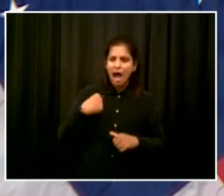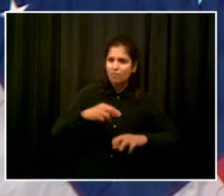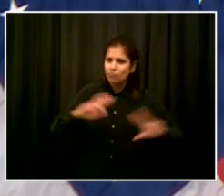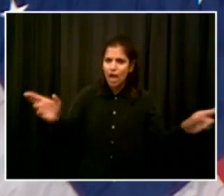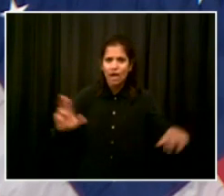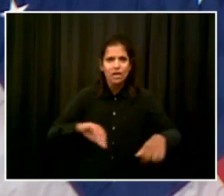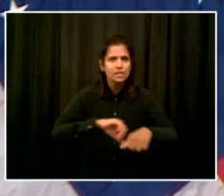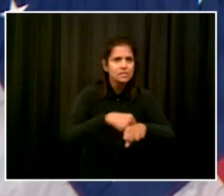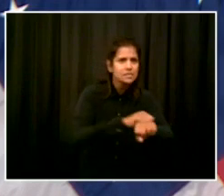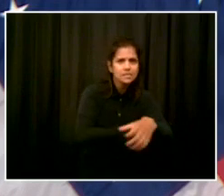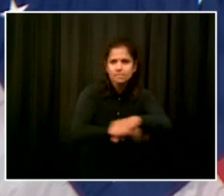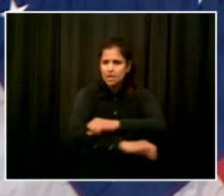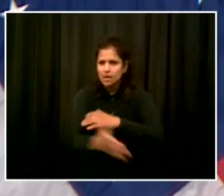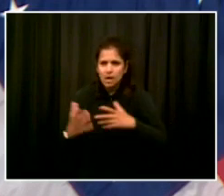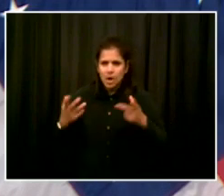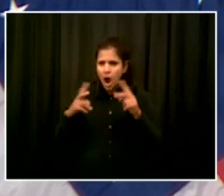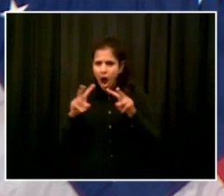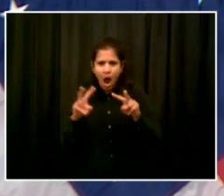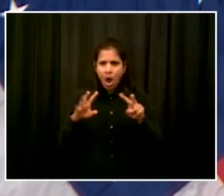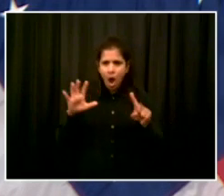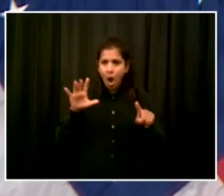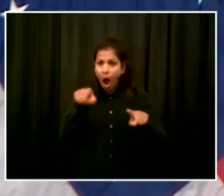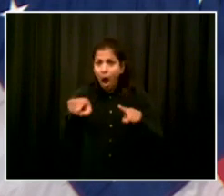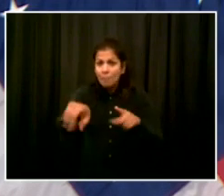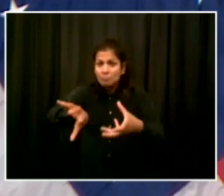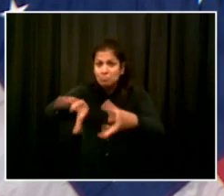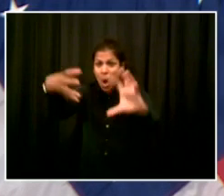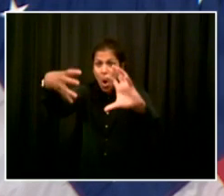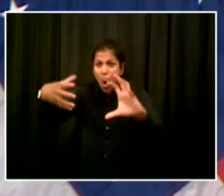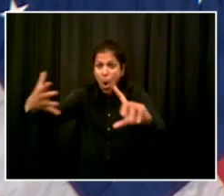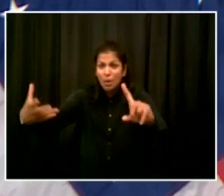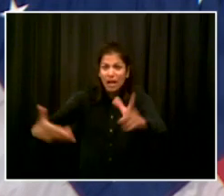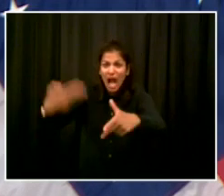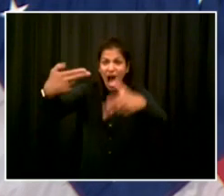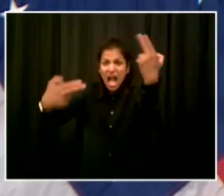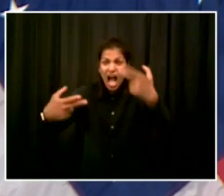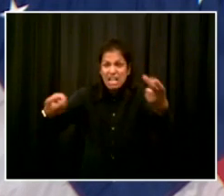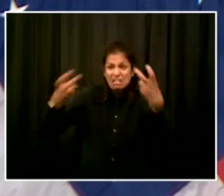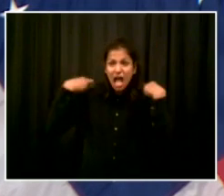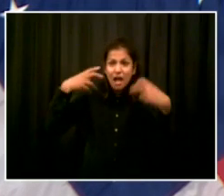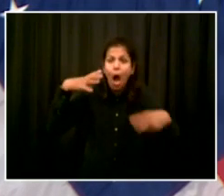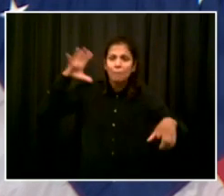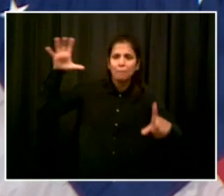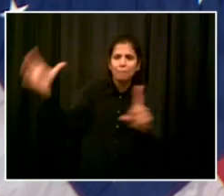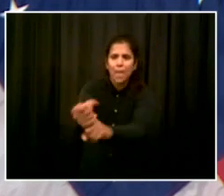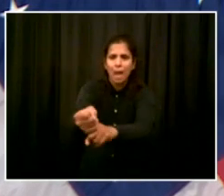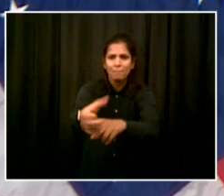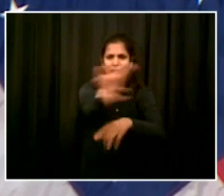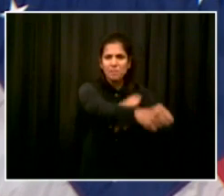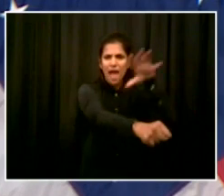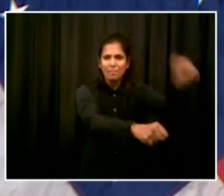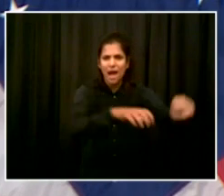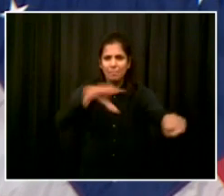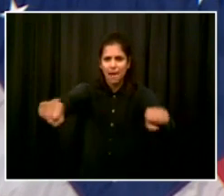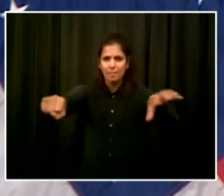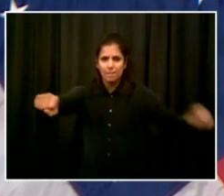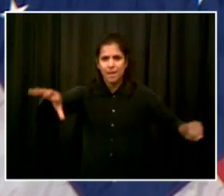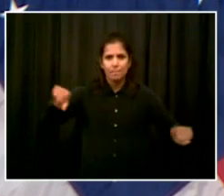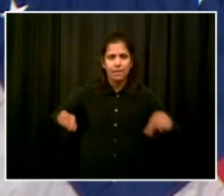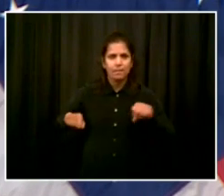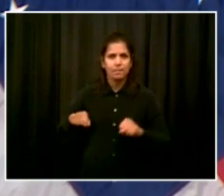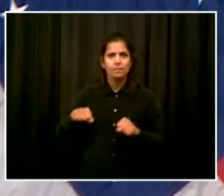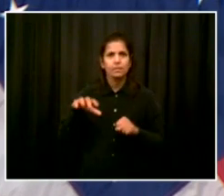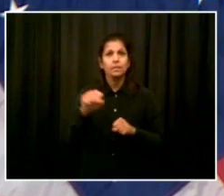point A. That's nothing to do with what you just said. Last night in Manhattan, we made an